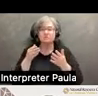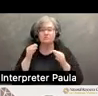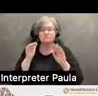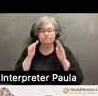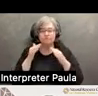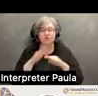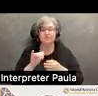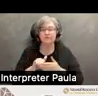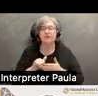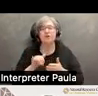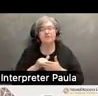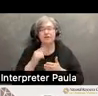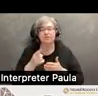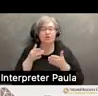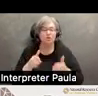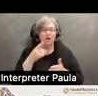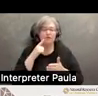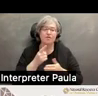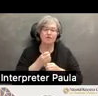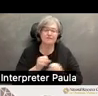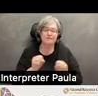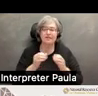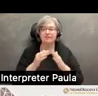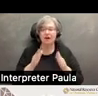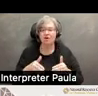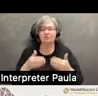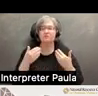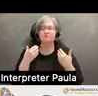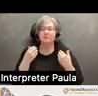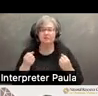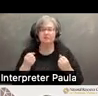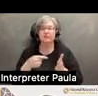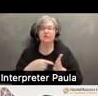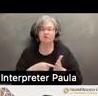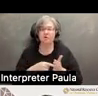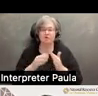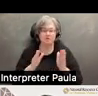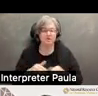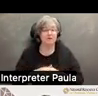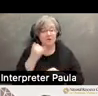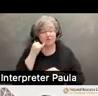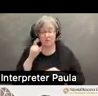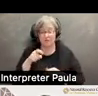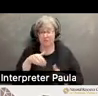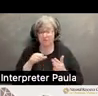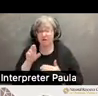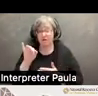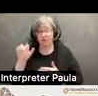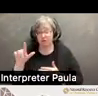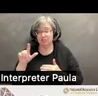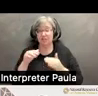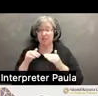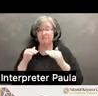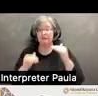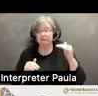safe housing, and healing for all survivors. If we want to address racial inequity, we have to acknowledge it, learn about